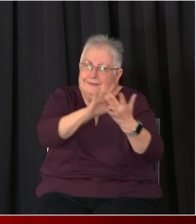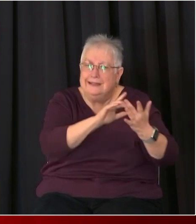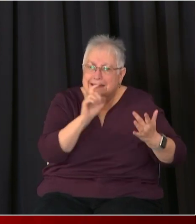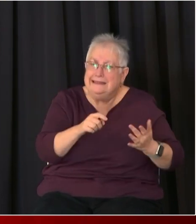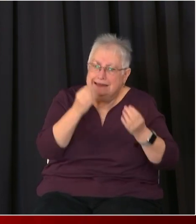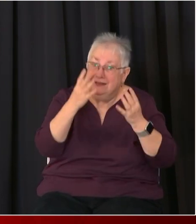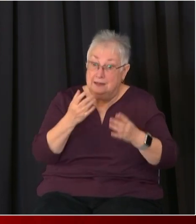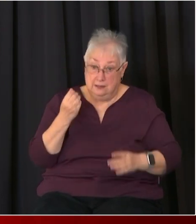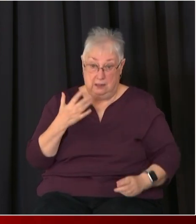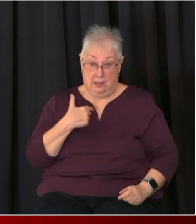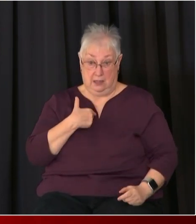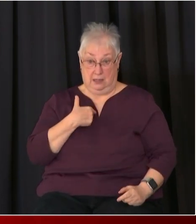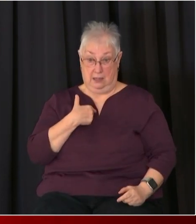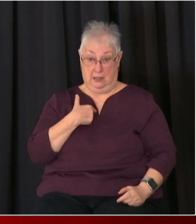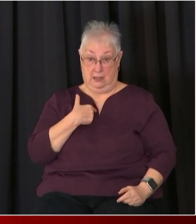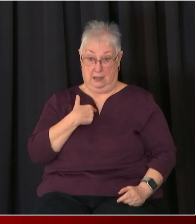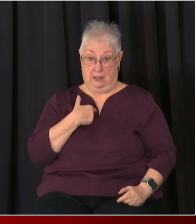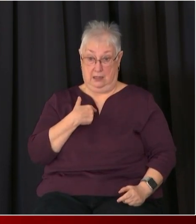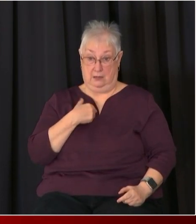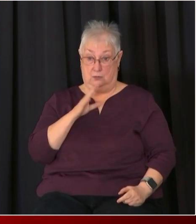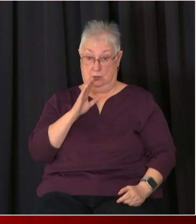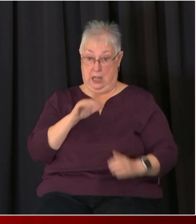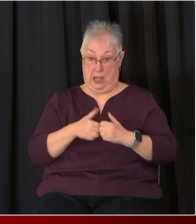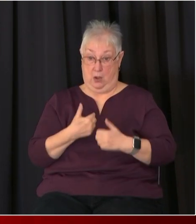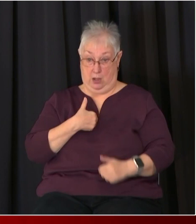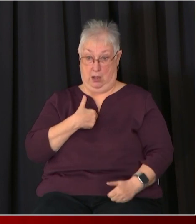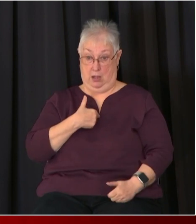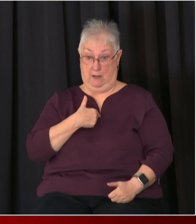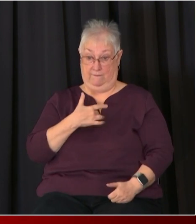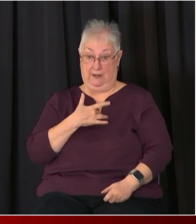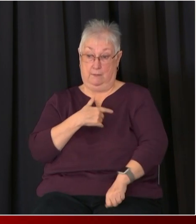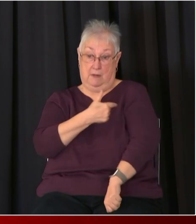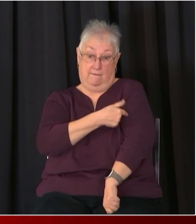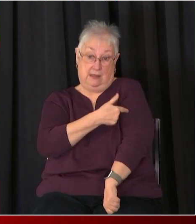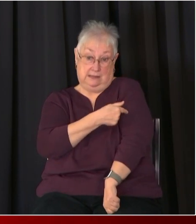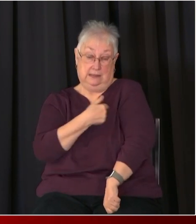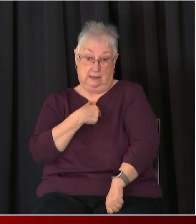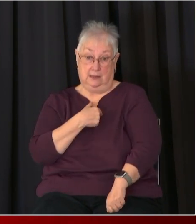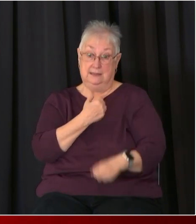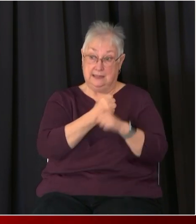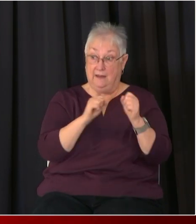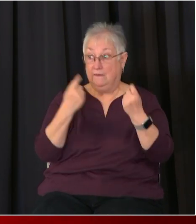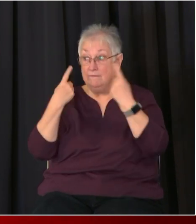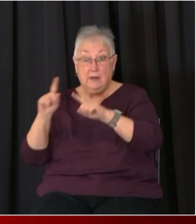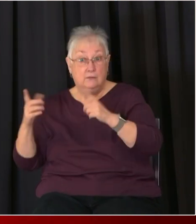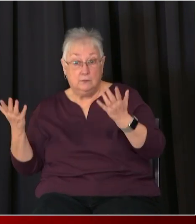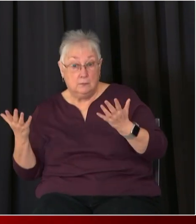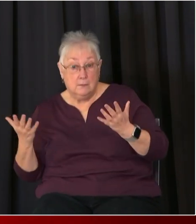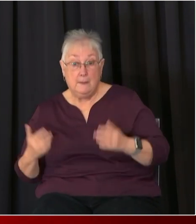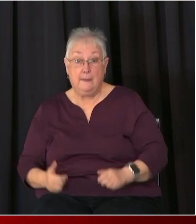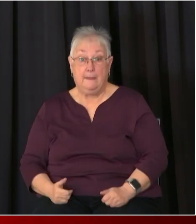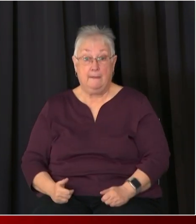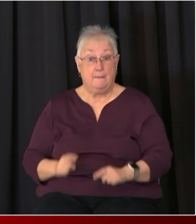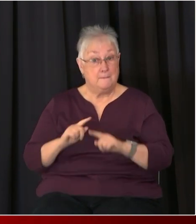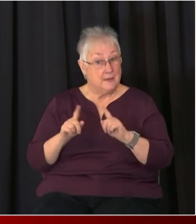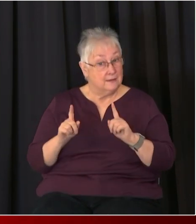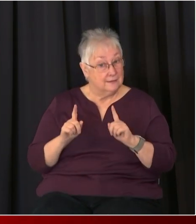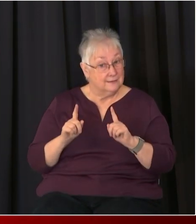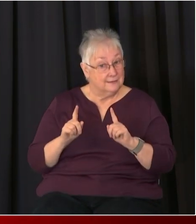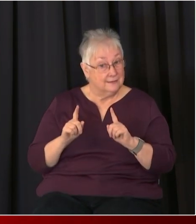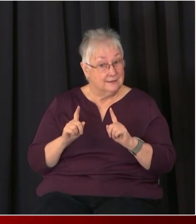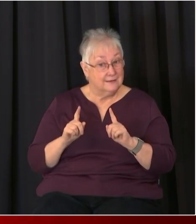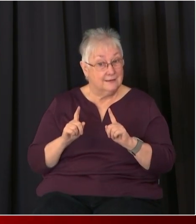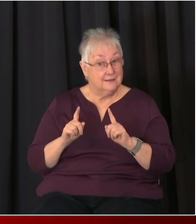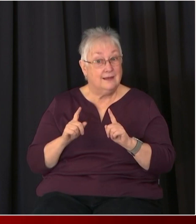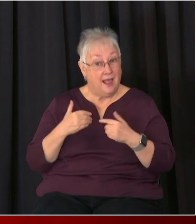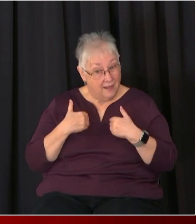talk about how I feel about the vaccine for it to be safe and effective, and then it's another thing for people who have a lot